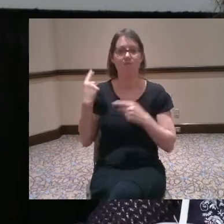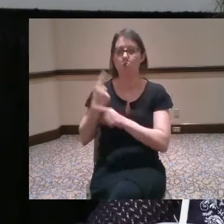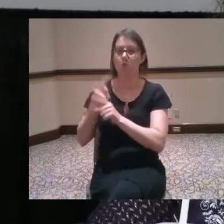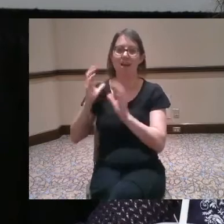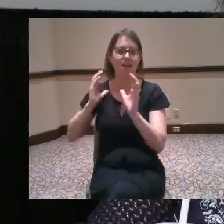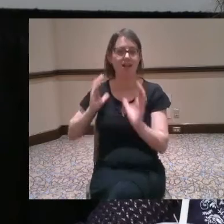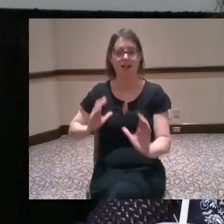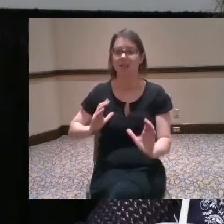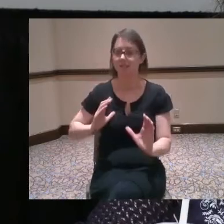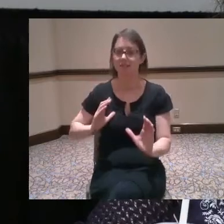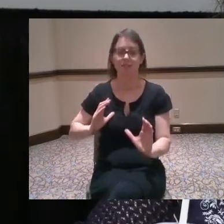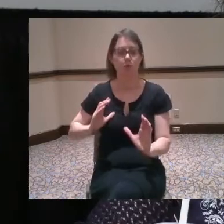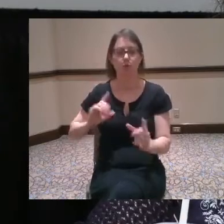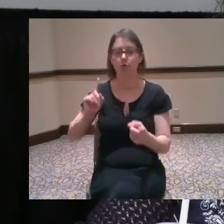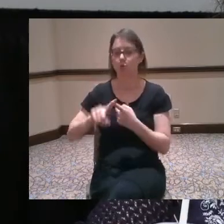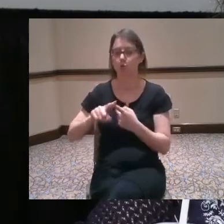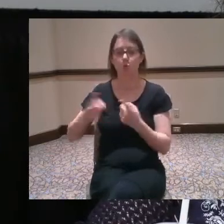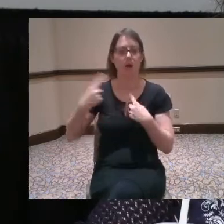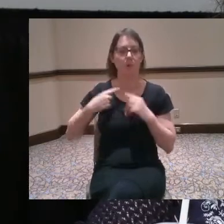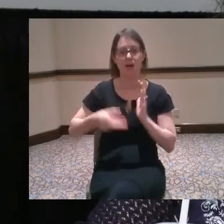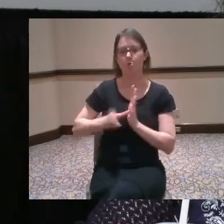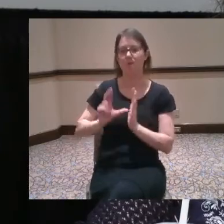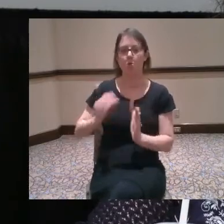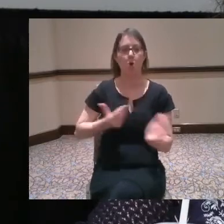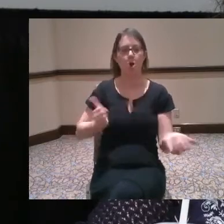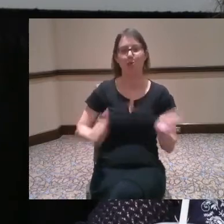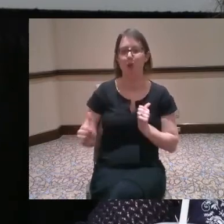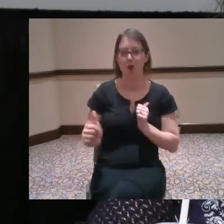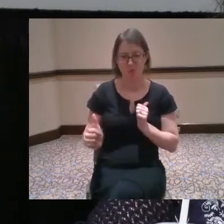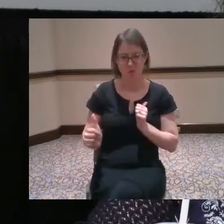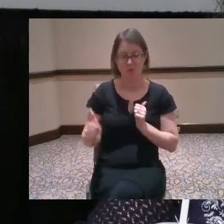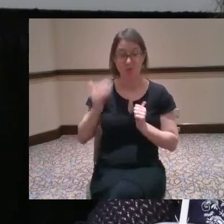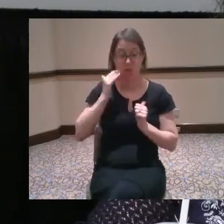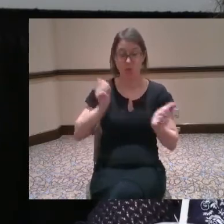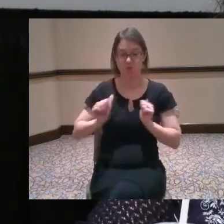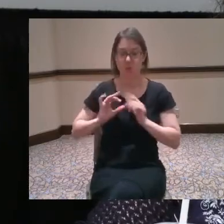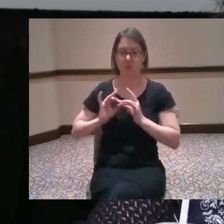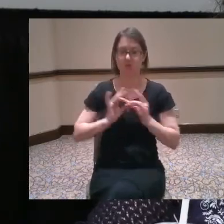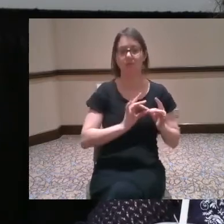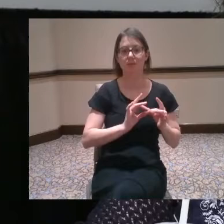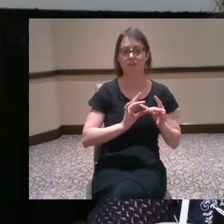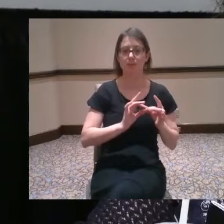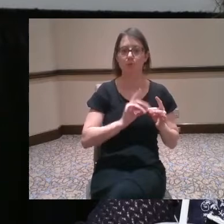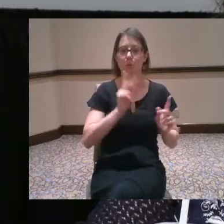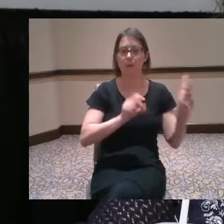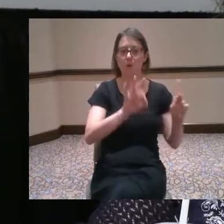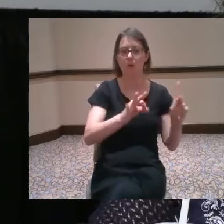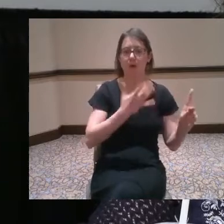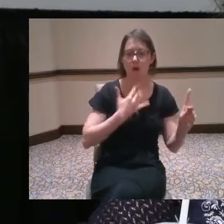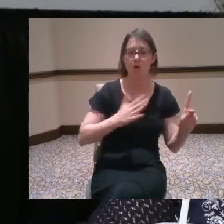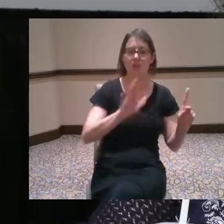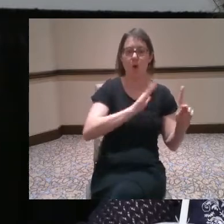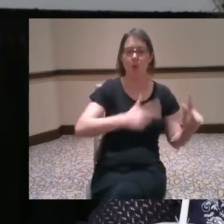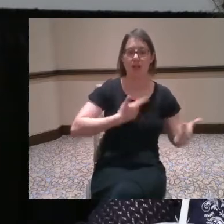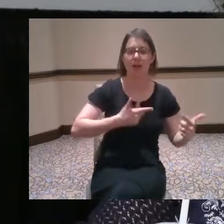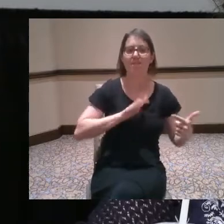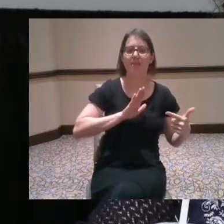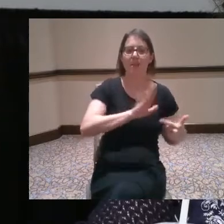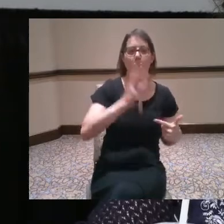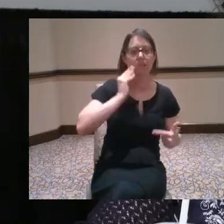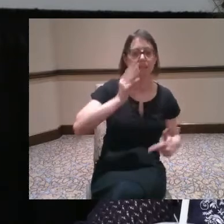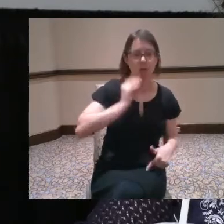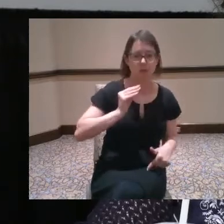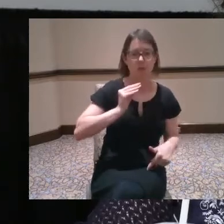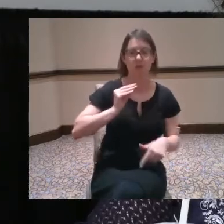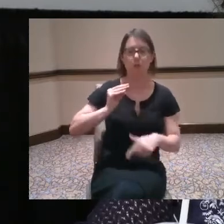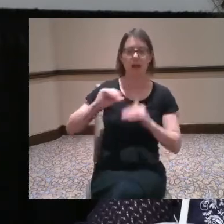clientele to review this show, which is based on people of color's lives and experiences. How do you